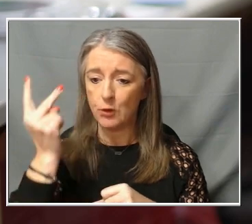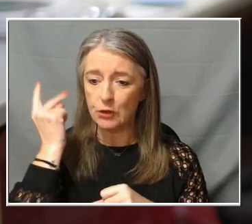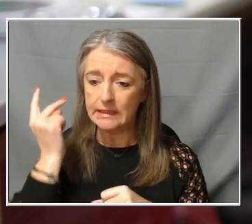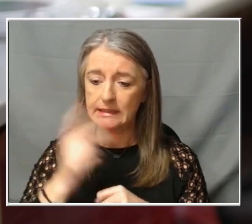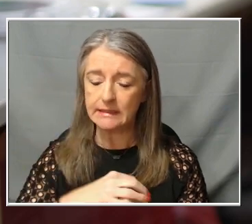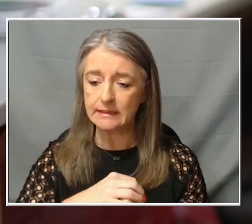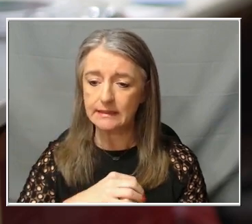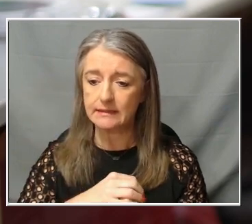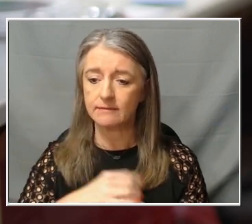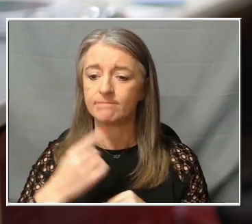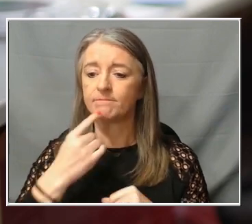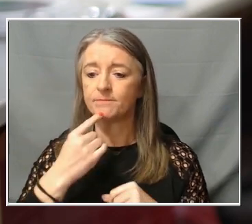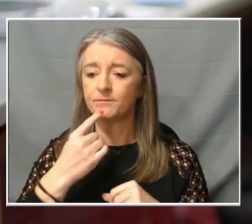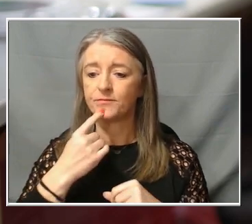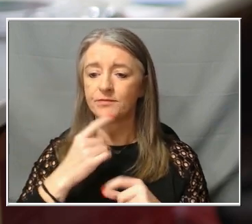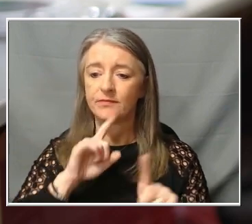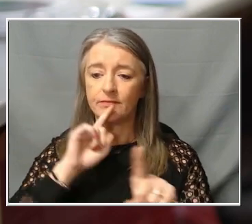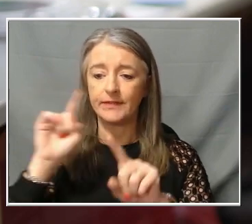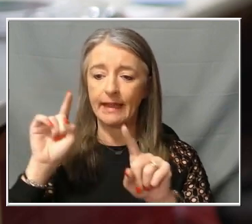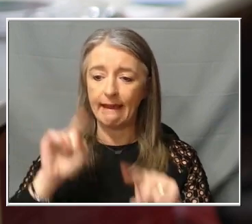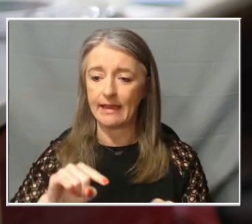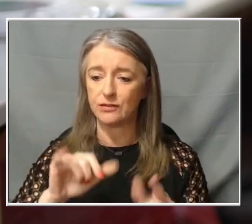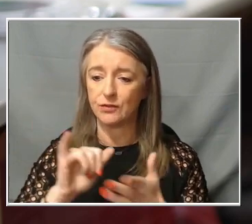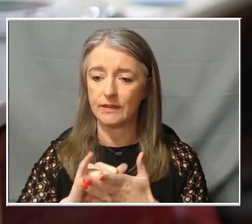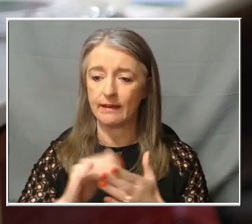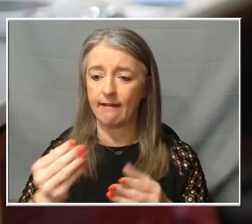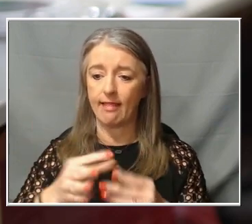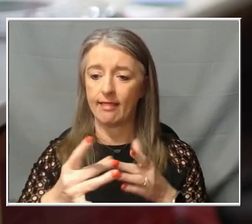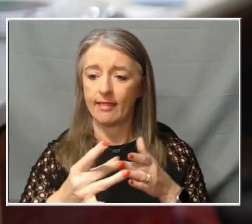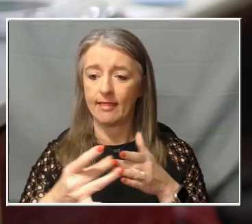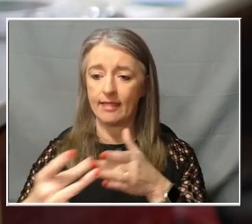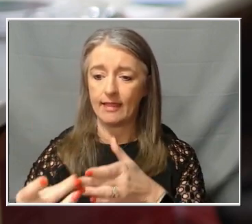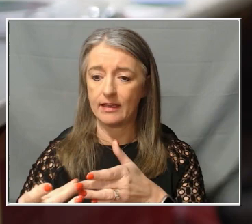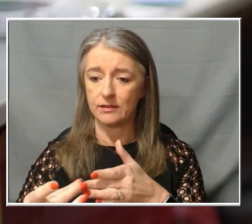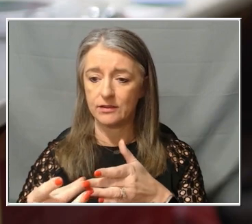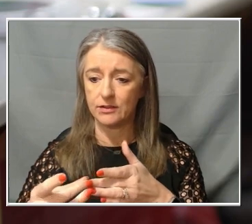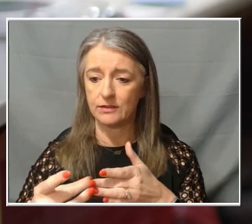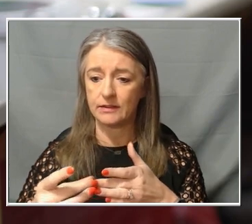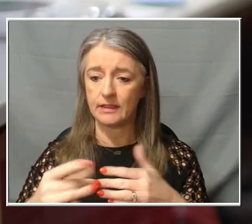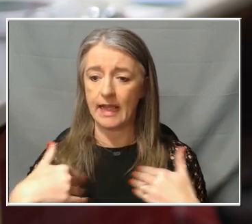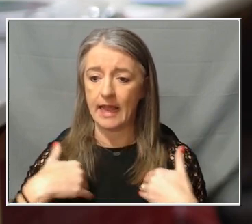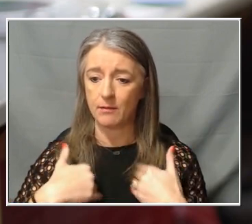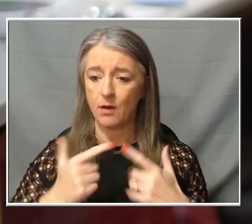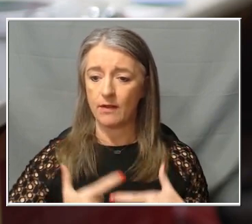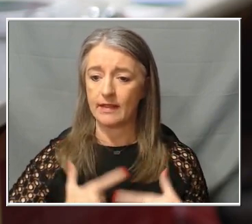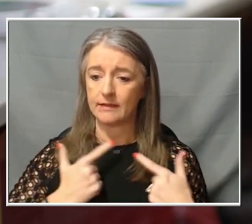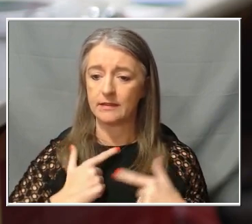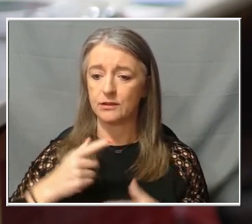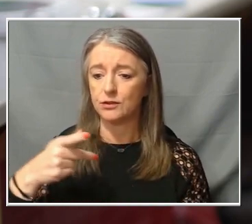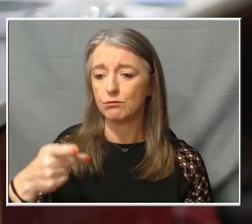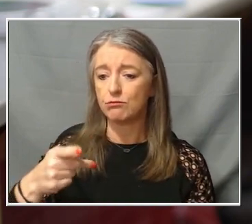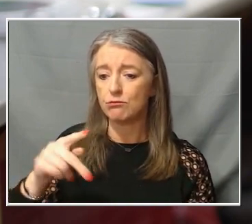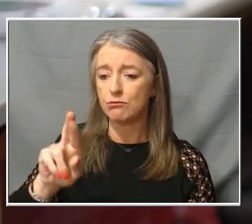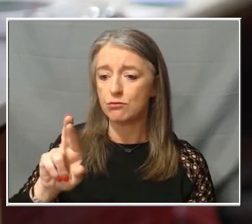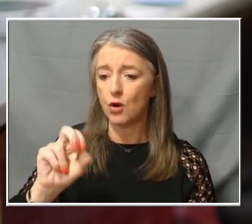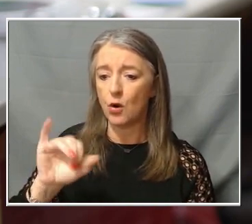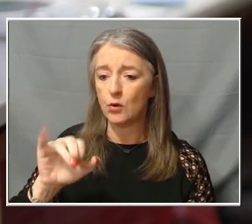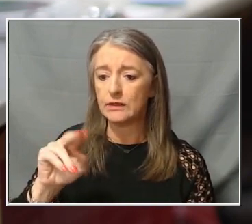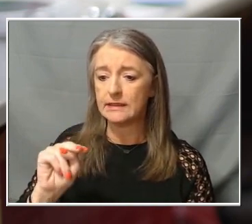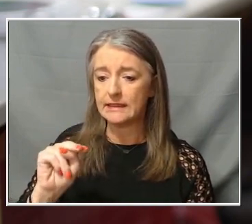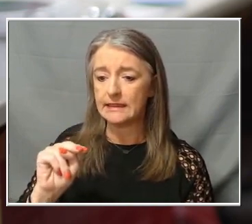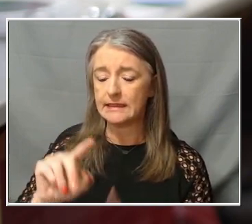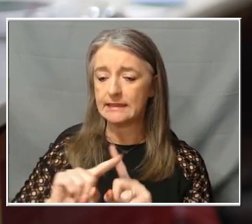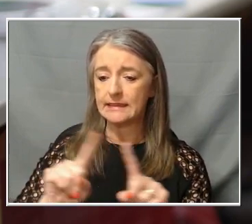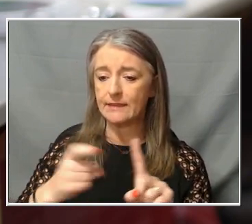I said, the answer to that actually led us to the amyloids. And we found there are proteins that are different from the